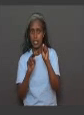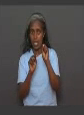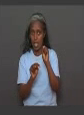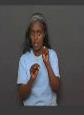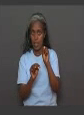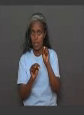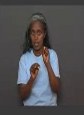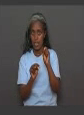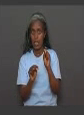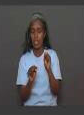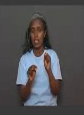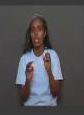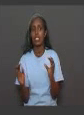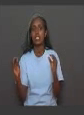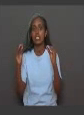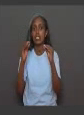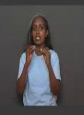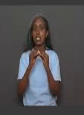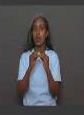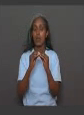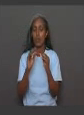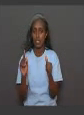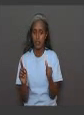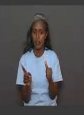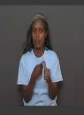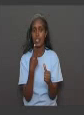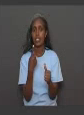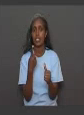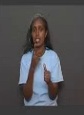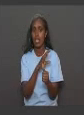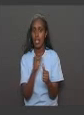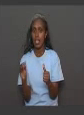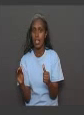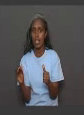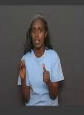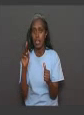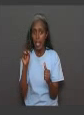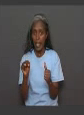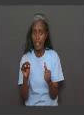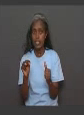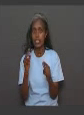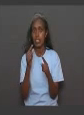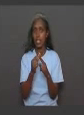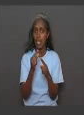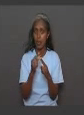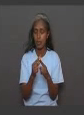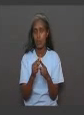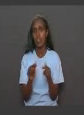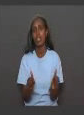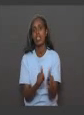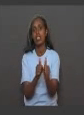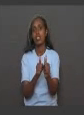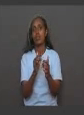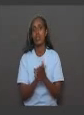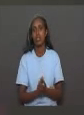Sn is the sum of the first n terms of the